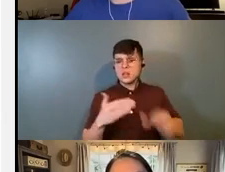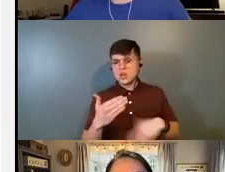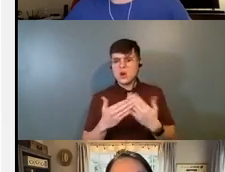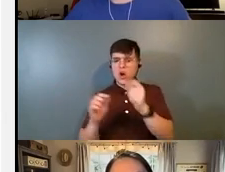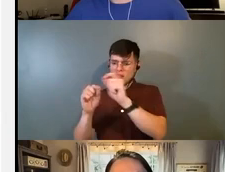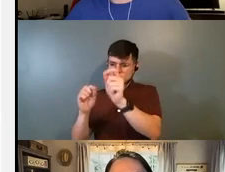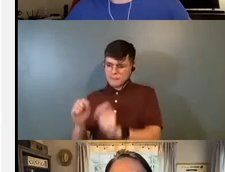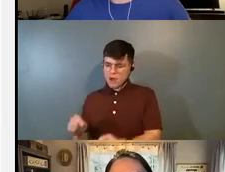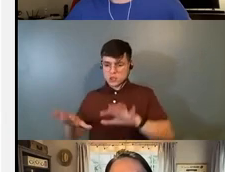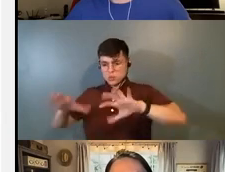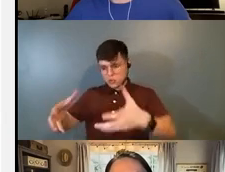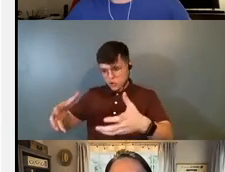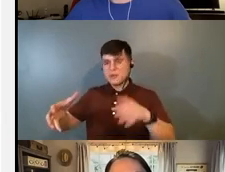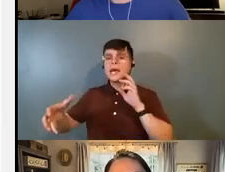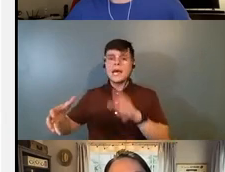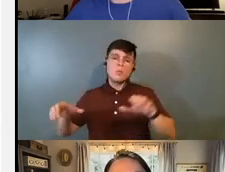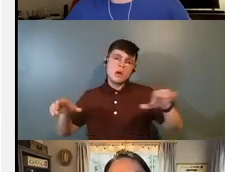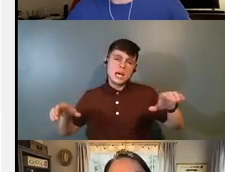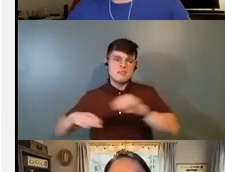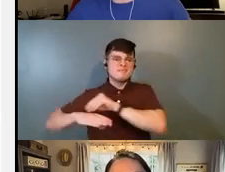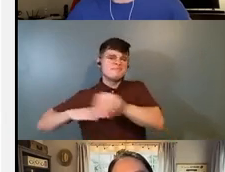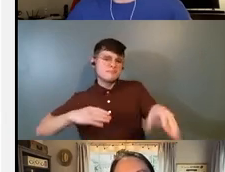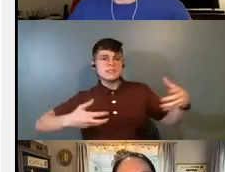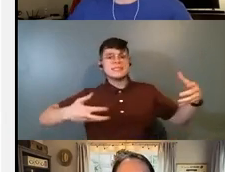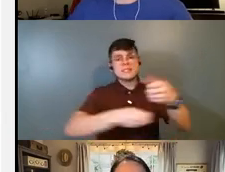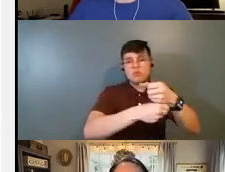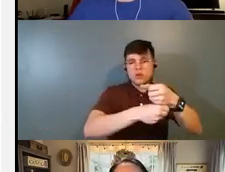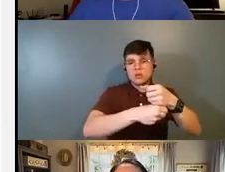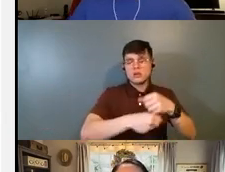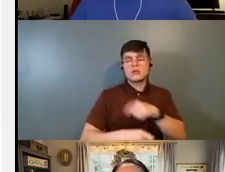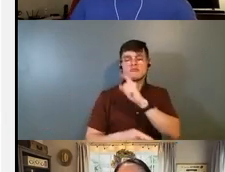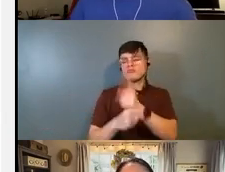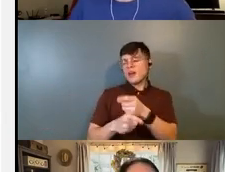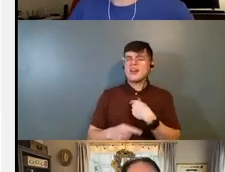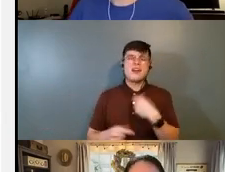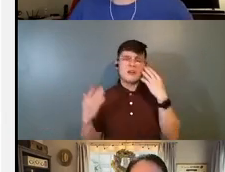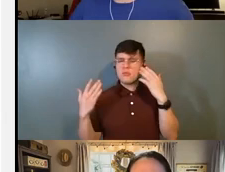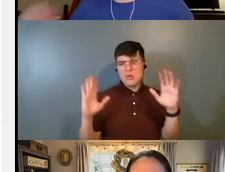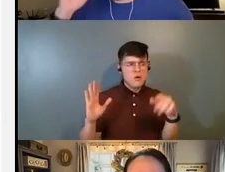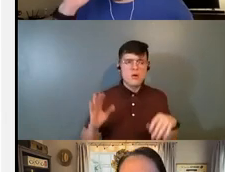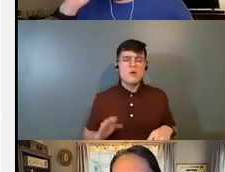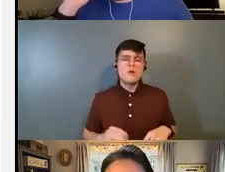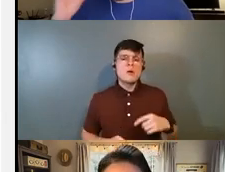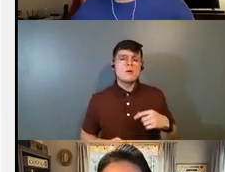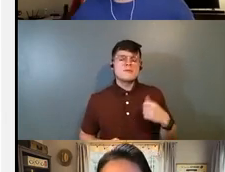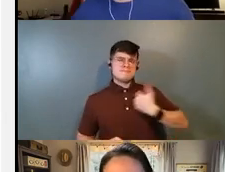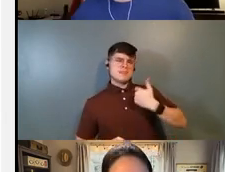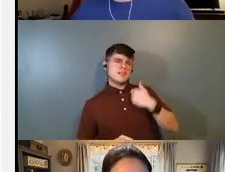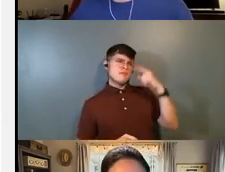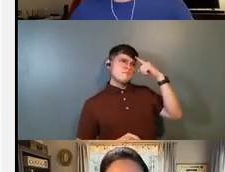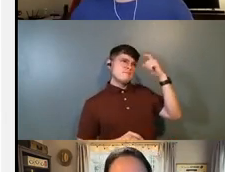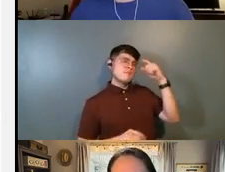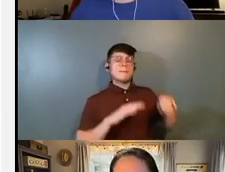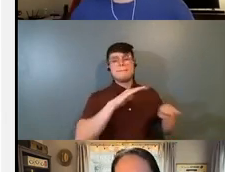stuff were grouped together, they'd act like a summary because, you know. Yeah, so I don't know, and this is me like having basic